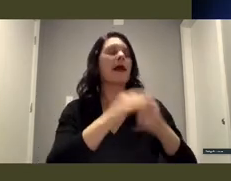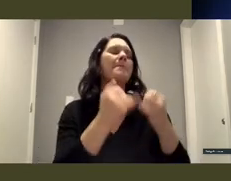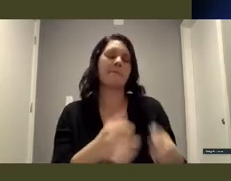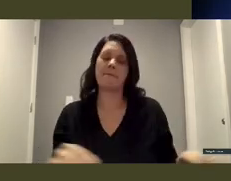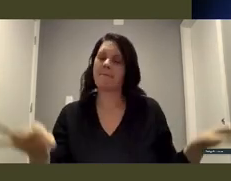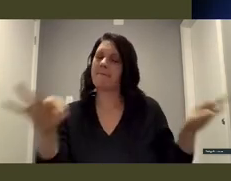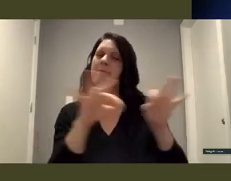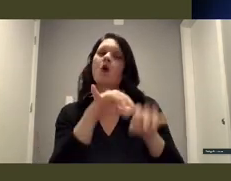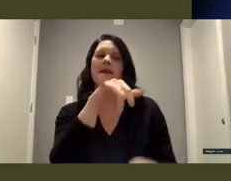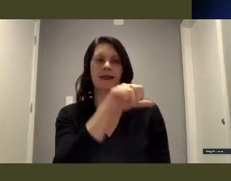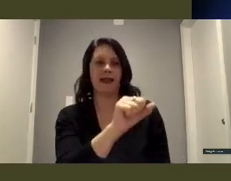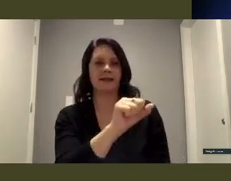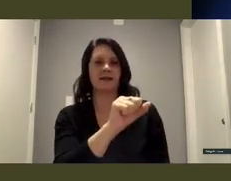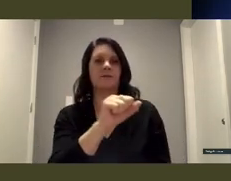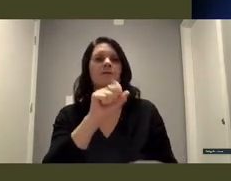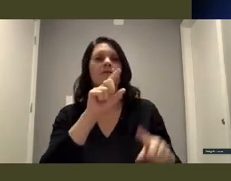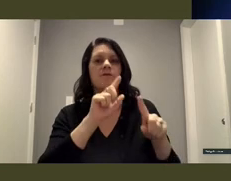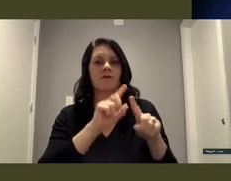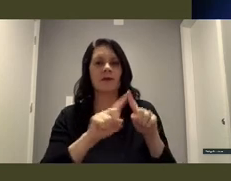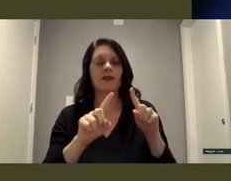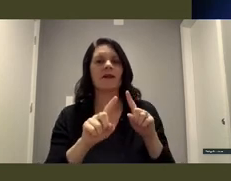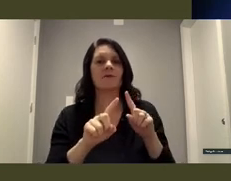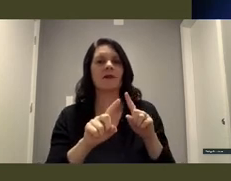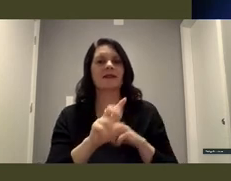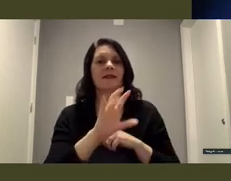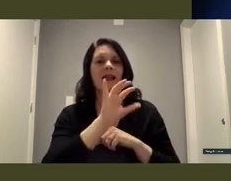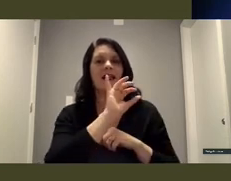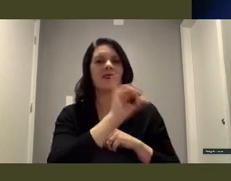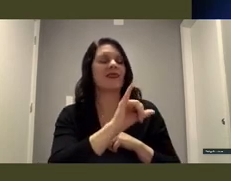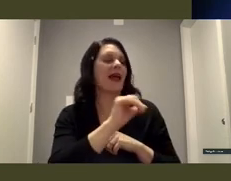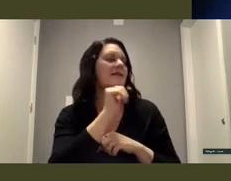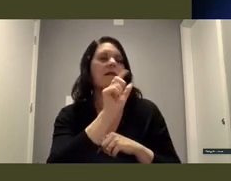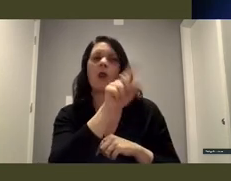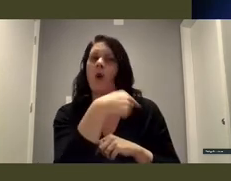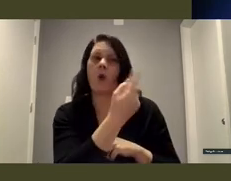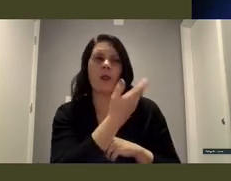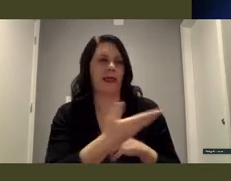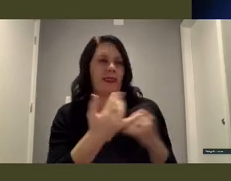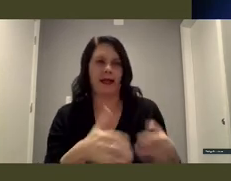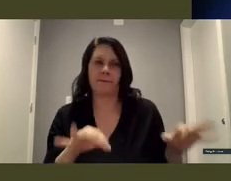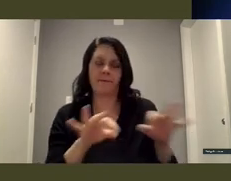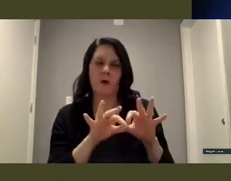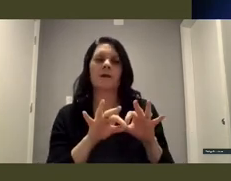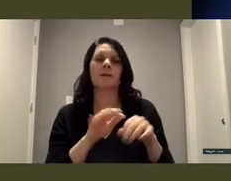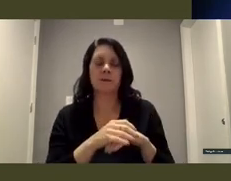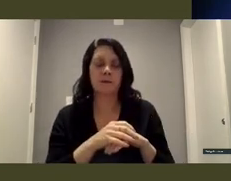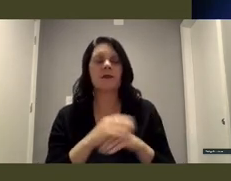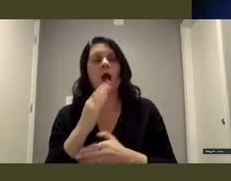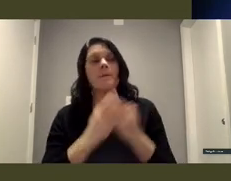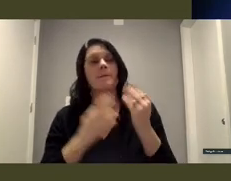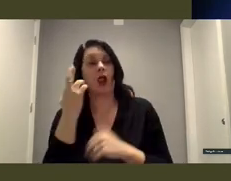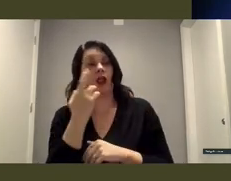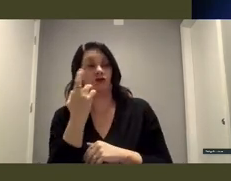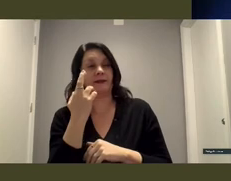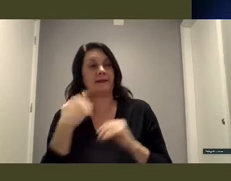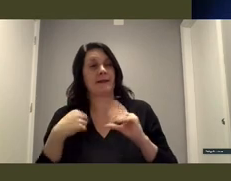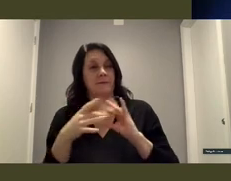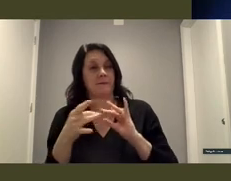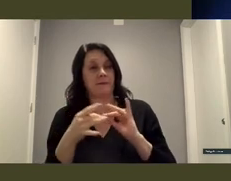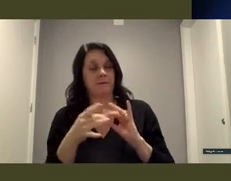but pushing back against the idea that that's the only thing that's important. And part of the reason that I'm saying that is because